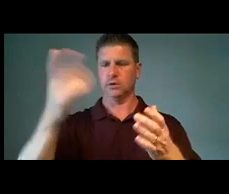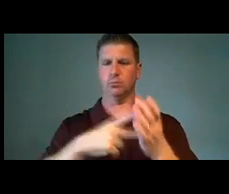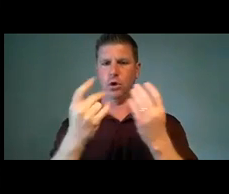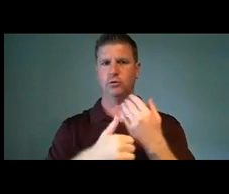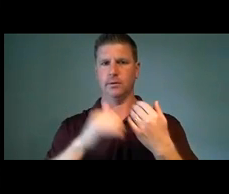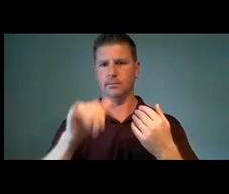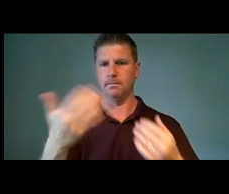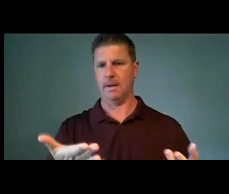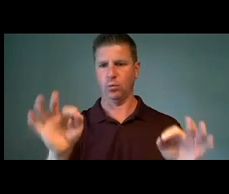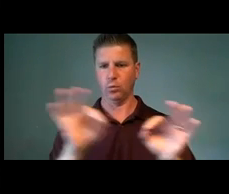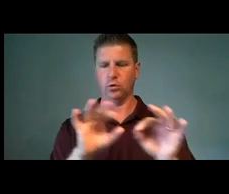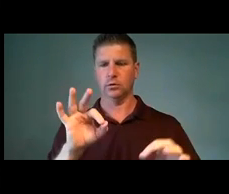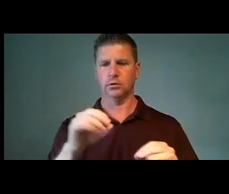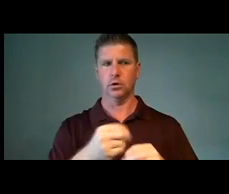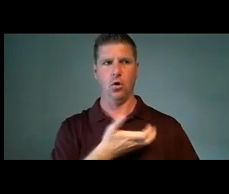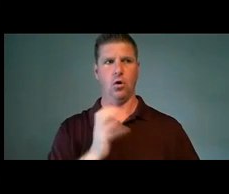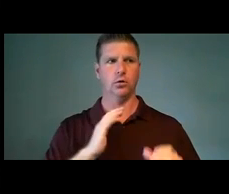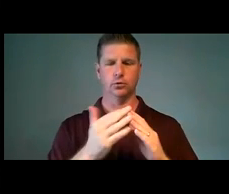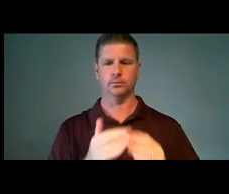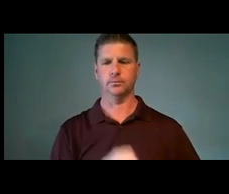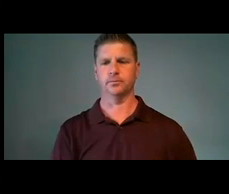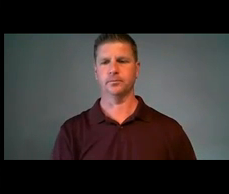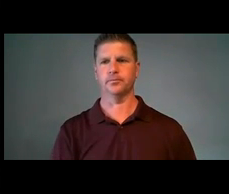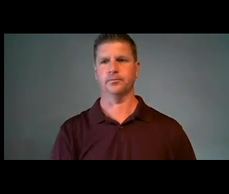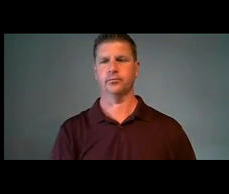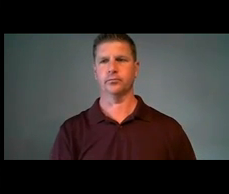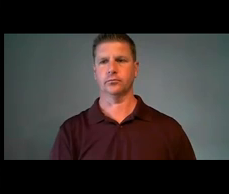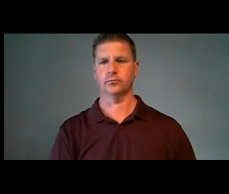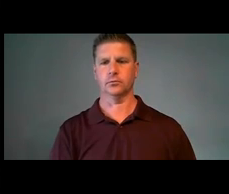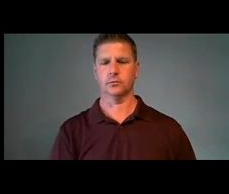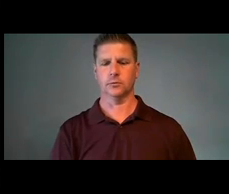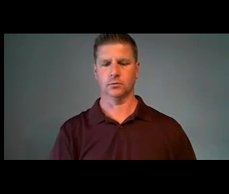worthy in our community. So